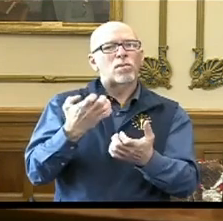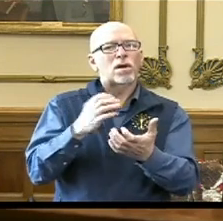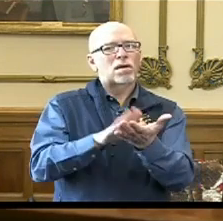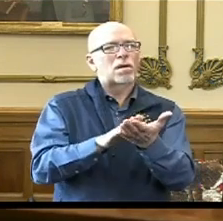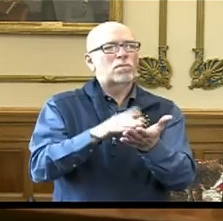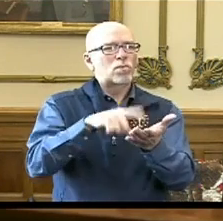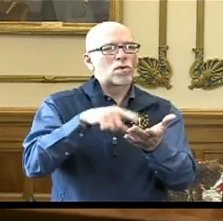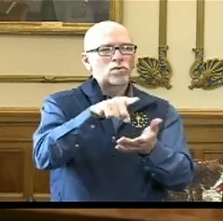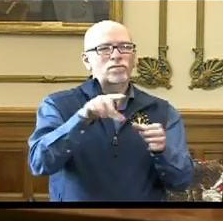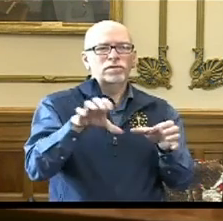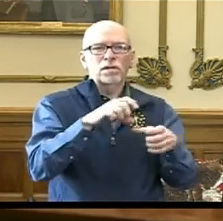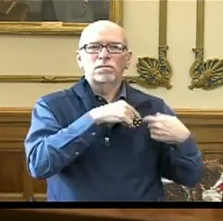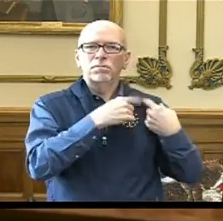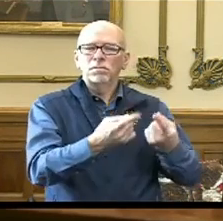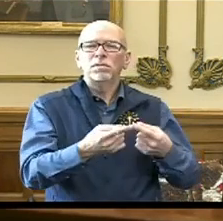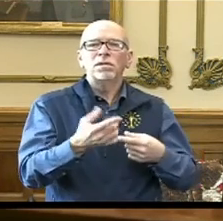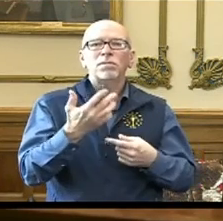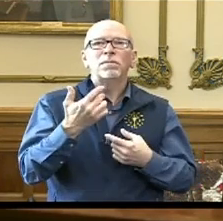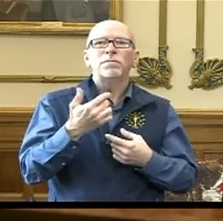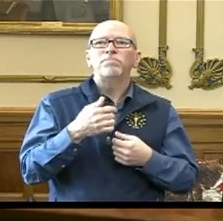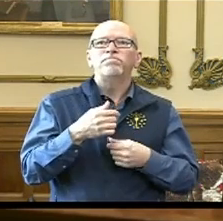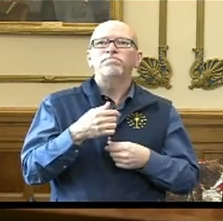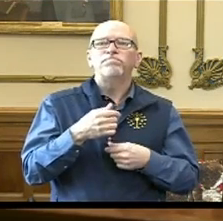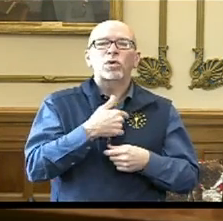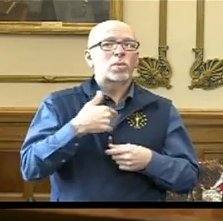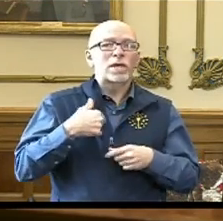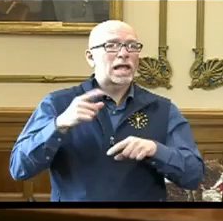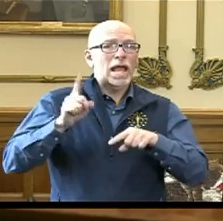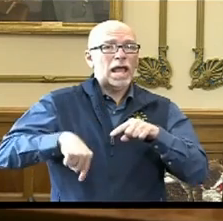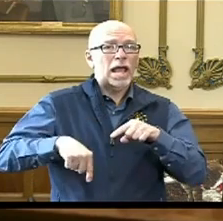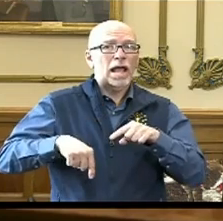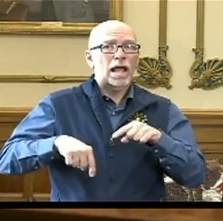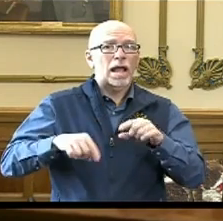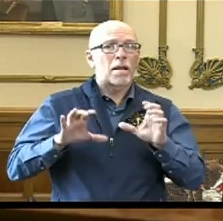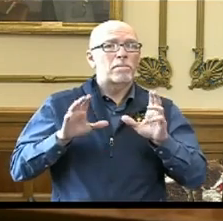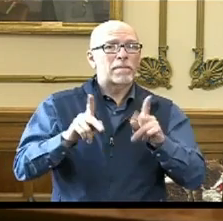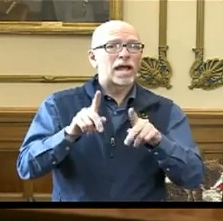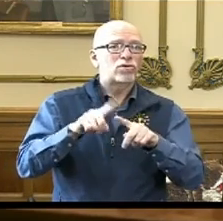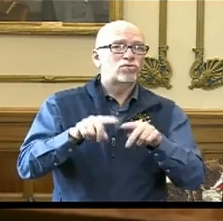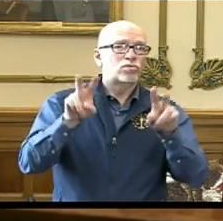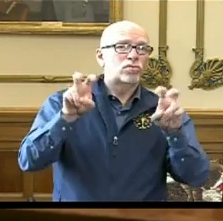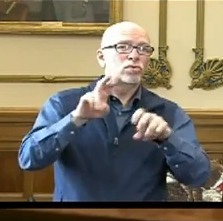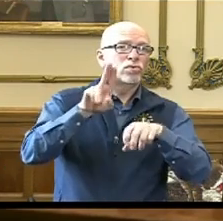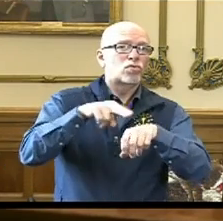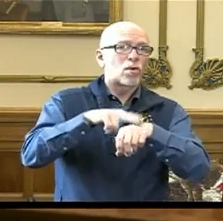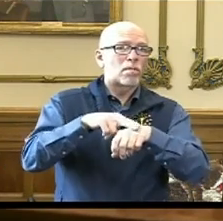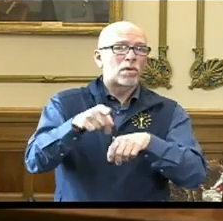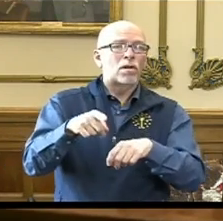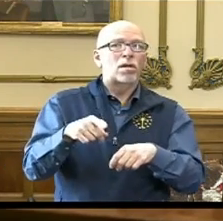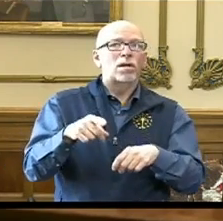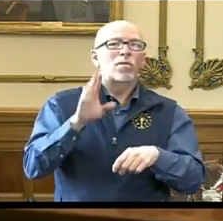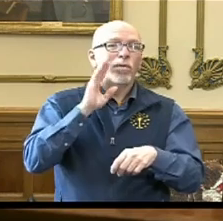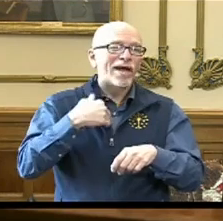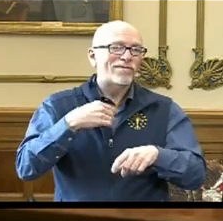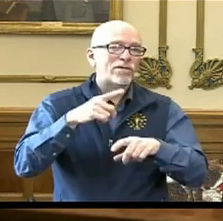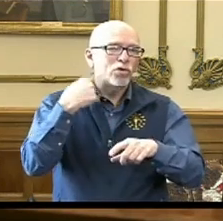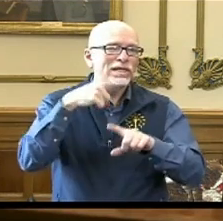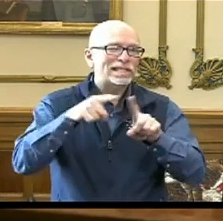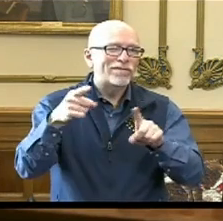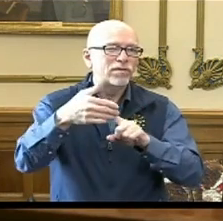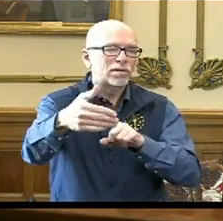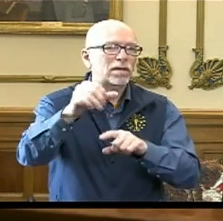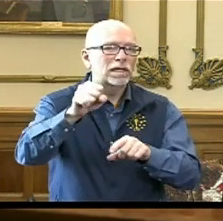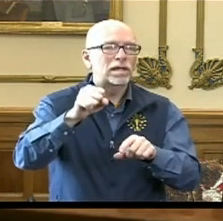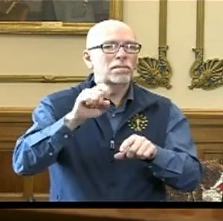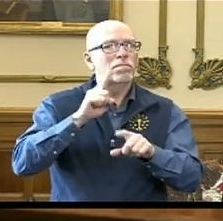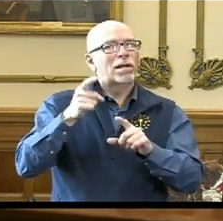done because we will not get back to a normal in the short run, but there'll be a new normal, and it's got to be